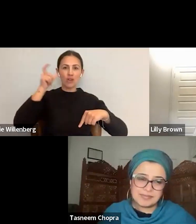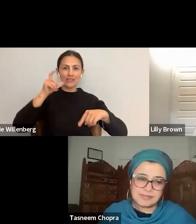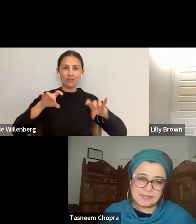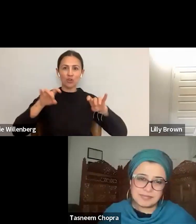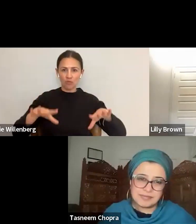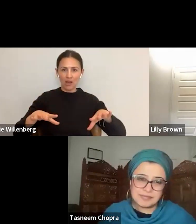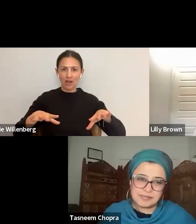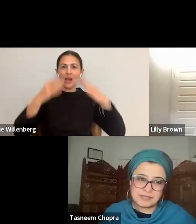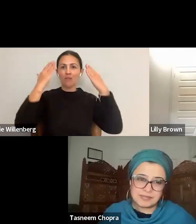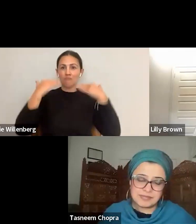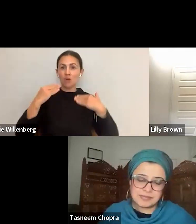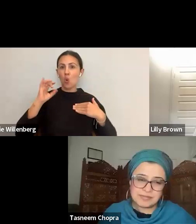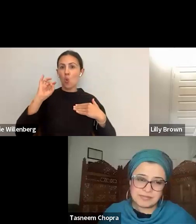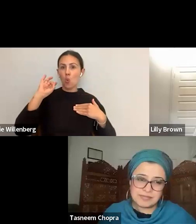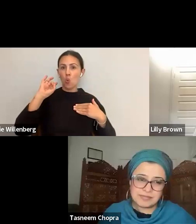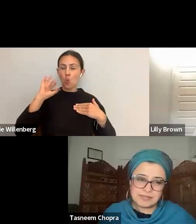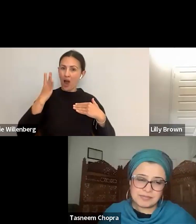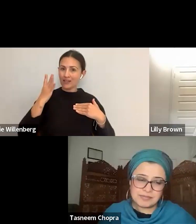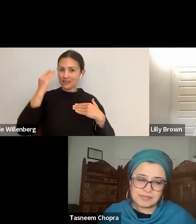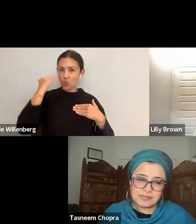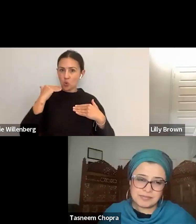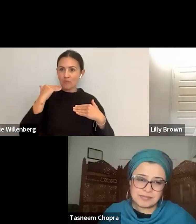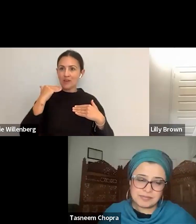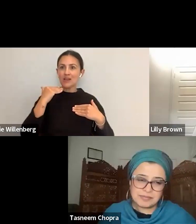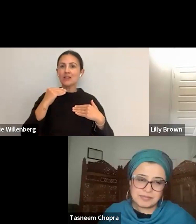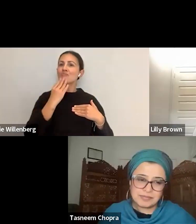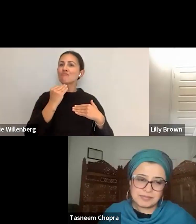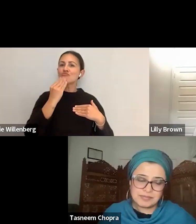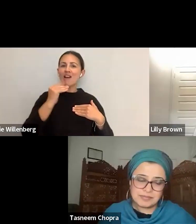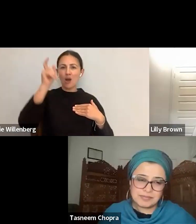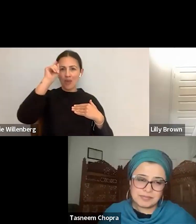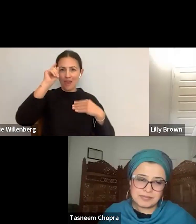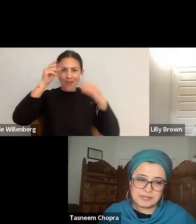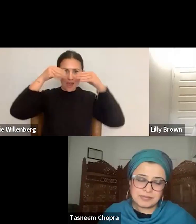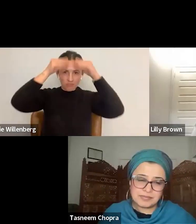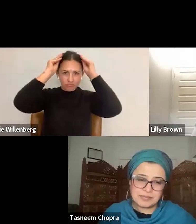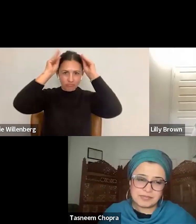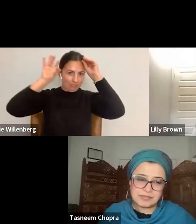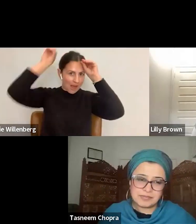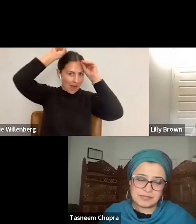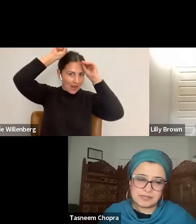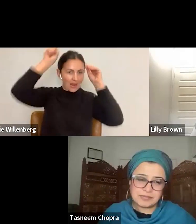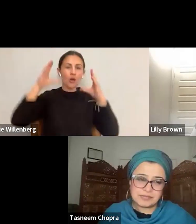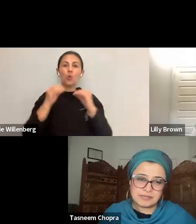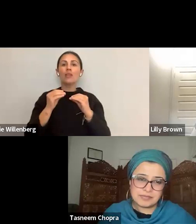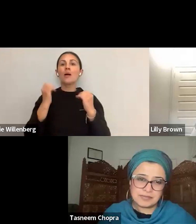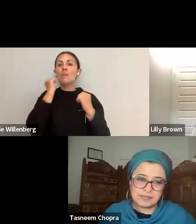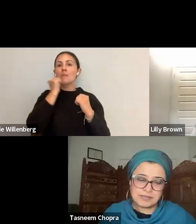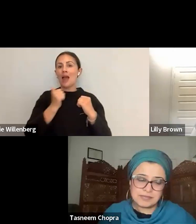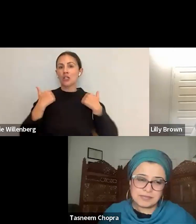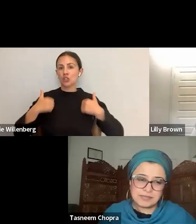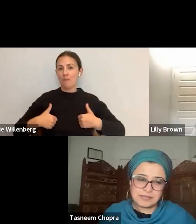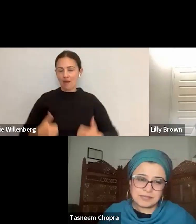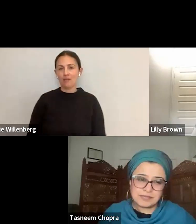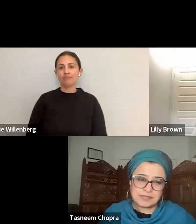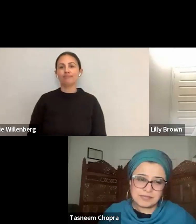my mid-30s with dark brown hair pulled up into a bun, and I'm wearing a black jumper. I'd